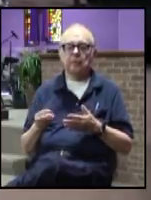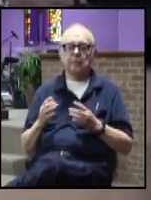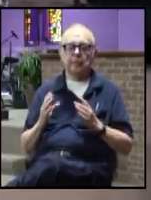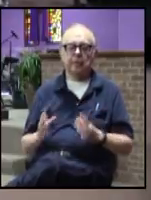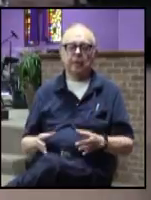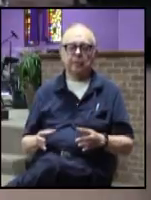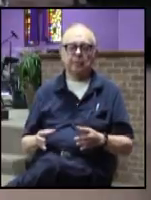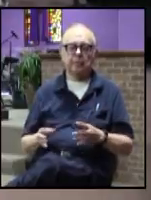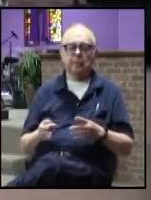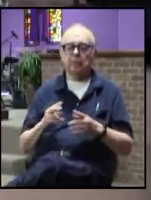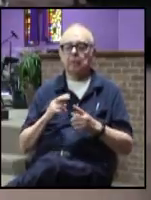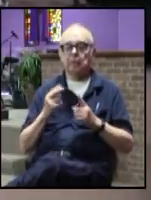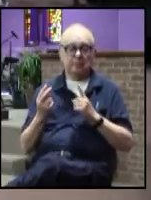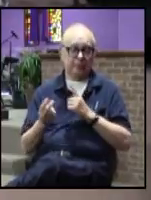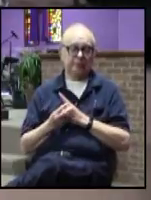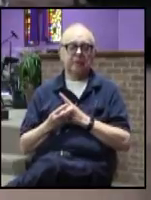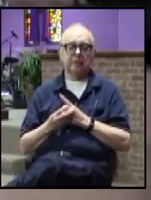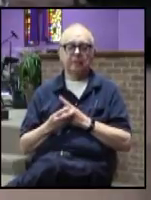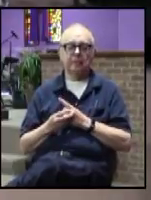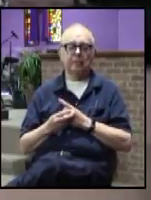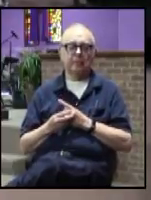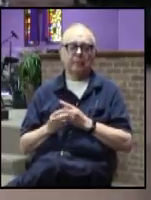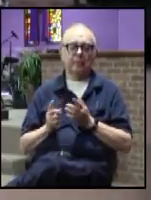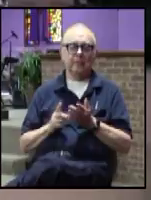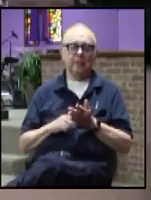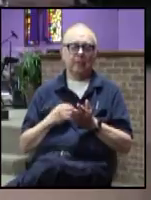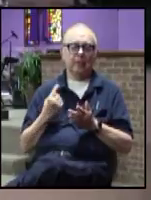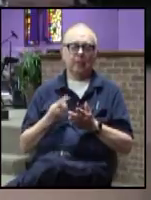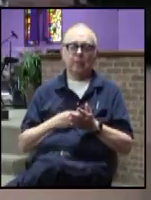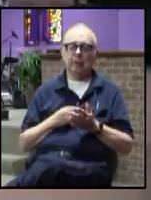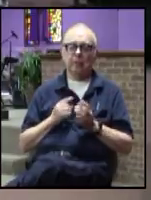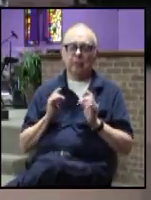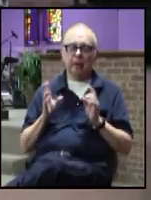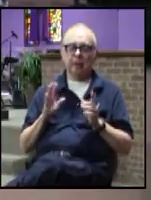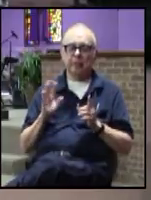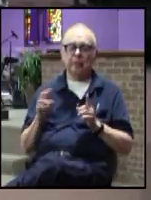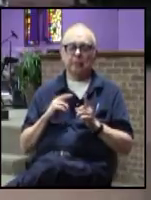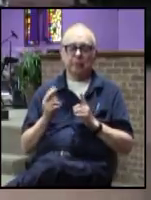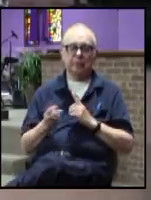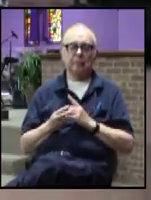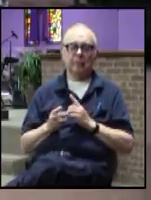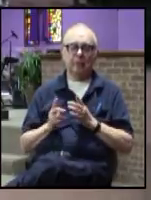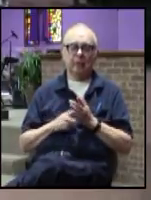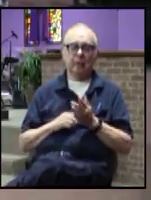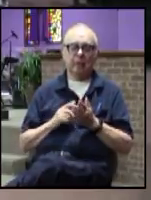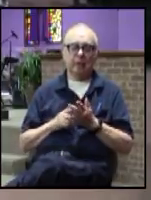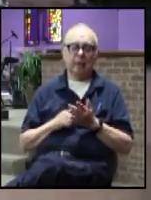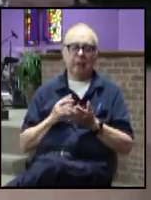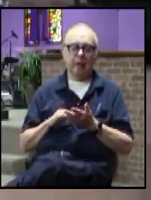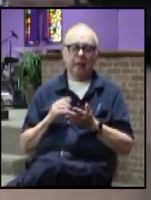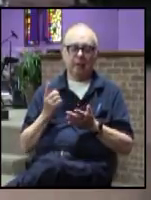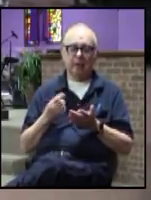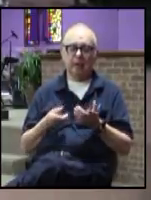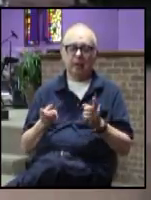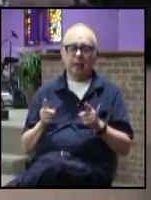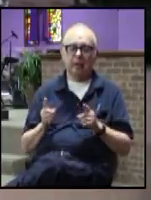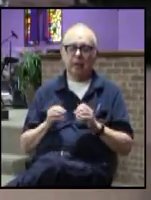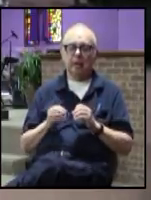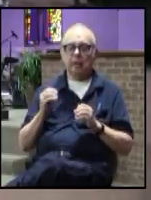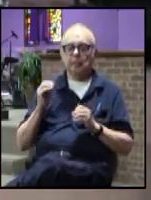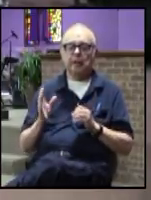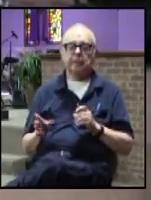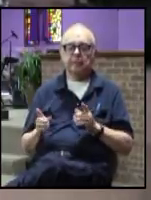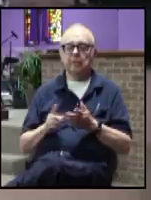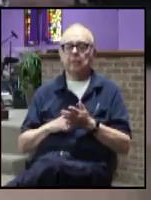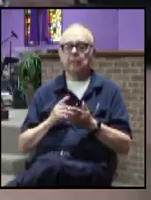customer's point of view. And sometimes we don't like the customer's point of view, but sometimes that's what happens. Even as a